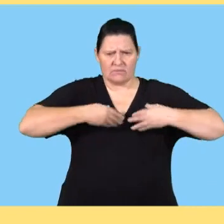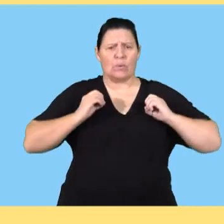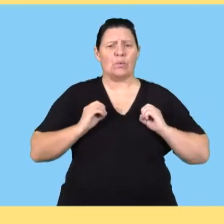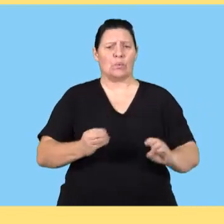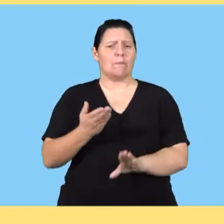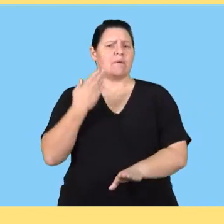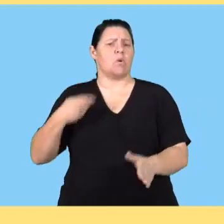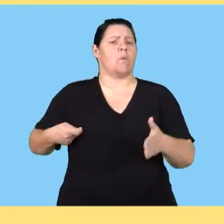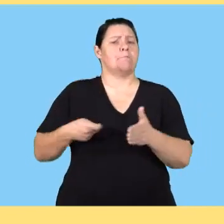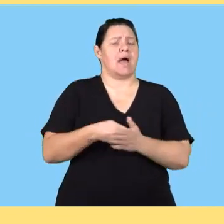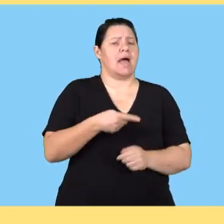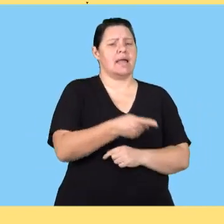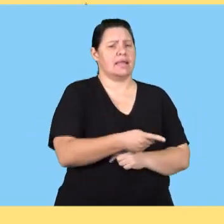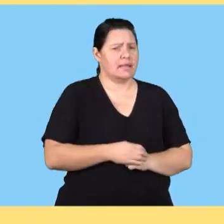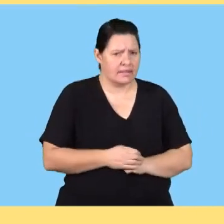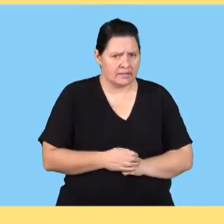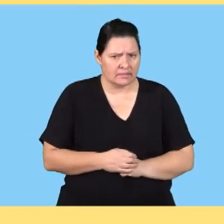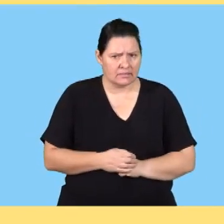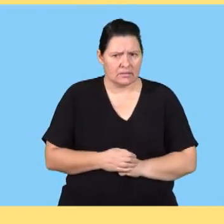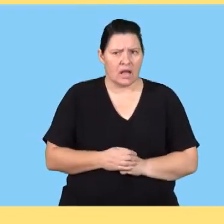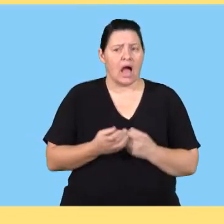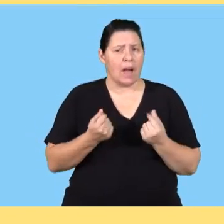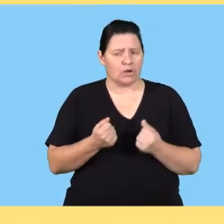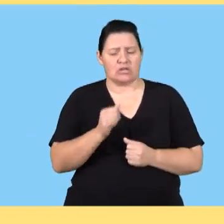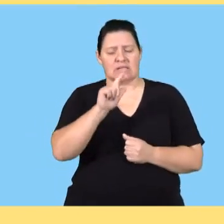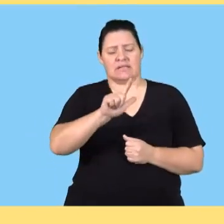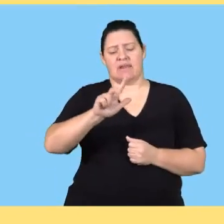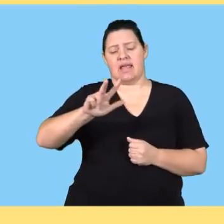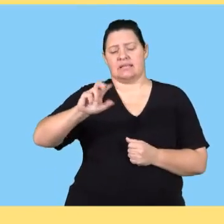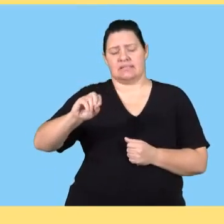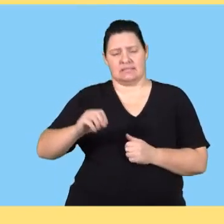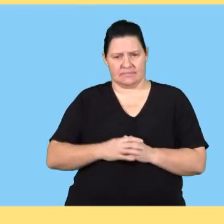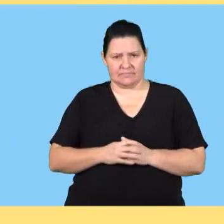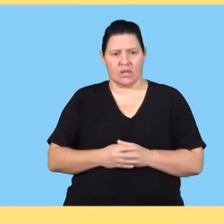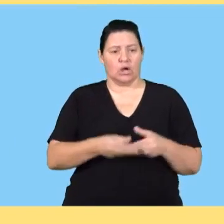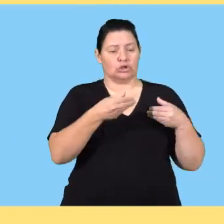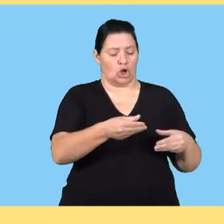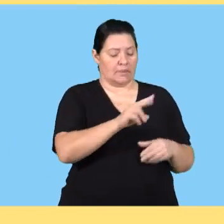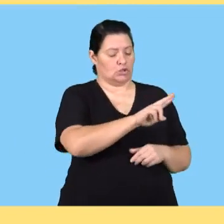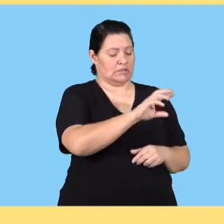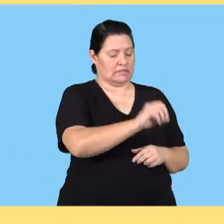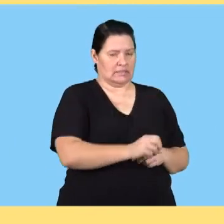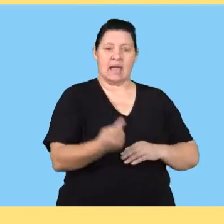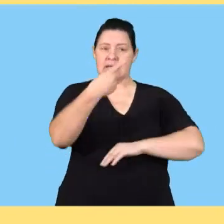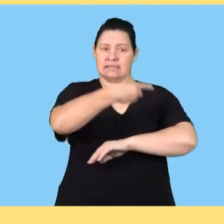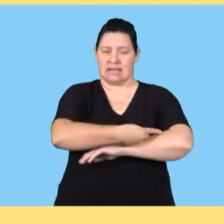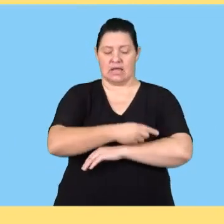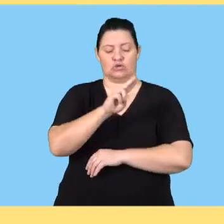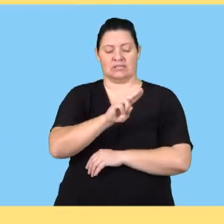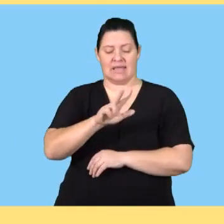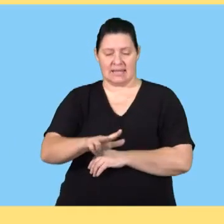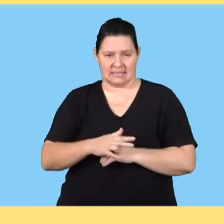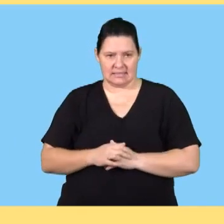on an earlier purchase transaction for 780. Document is 20. The day is